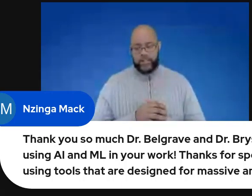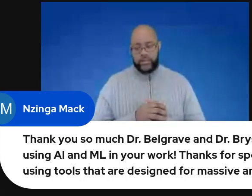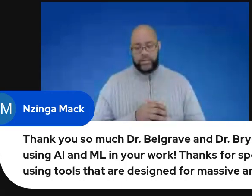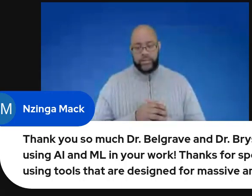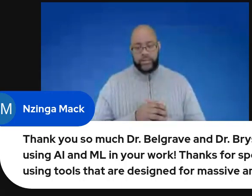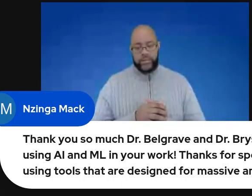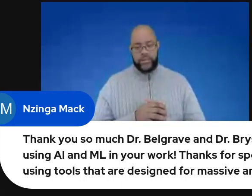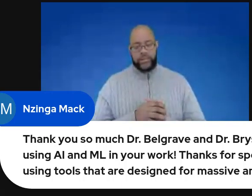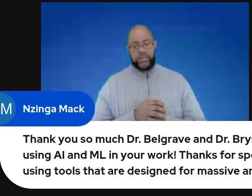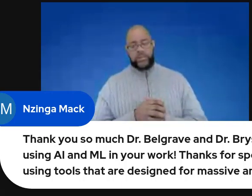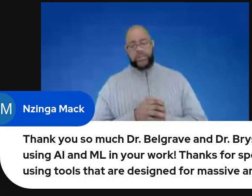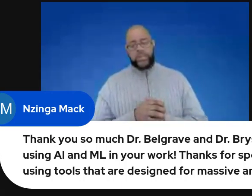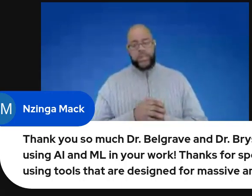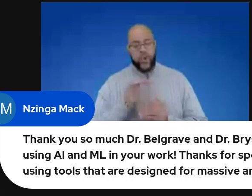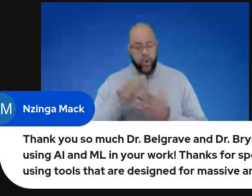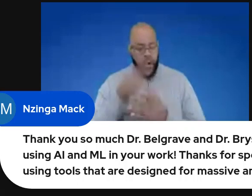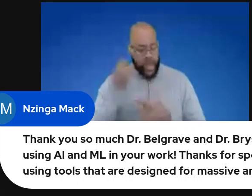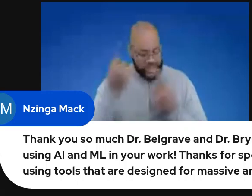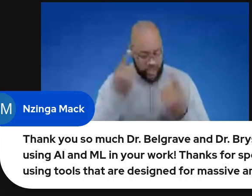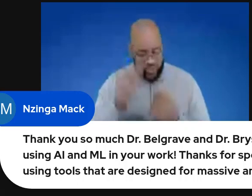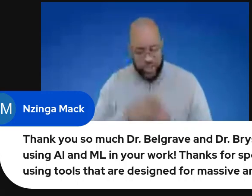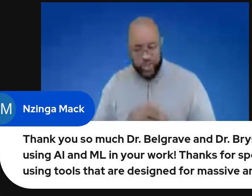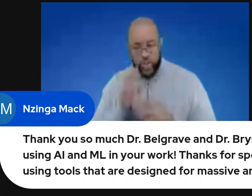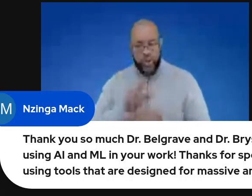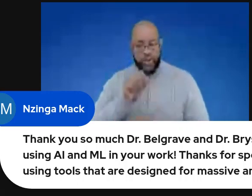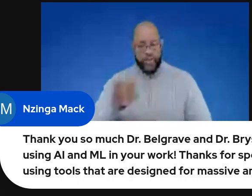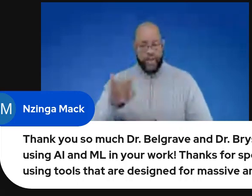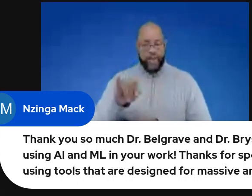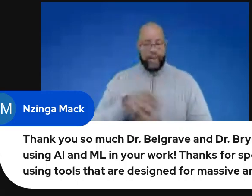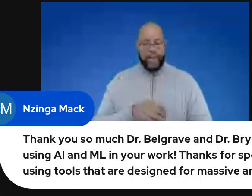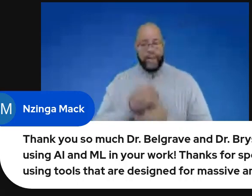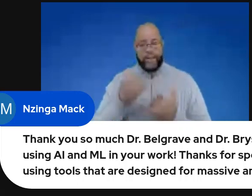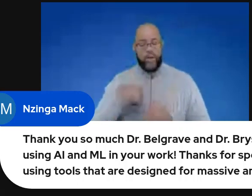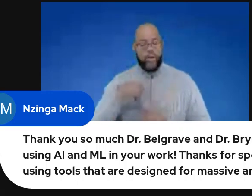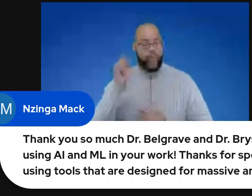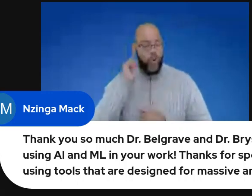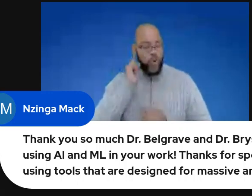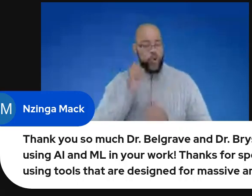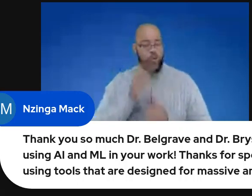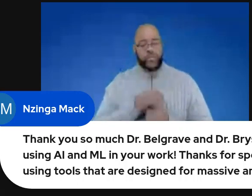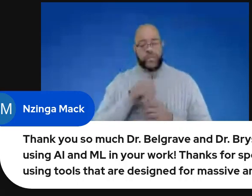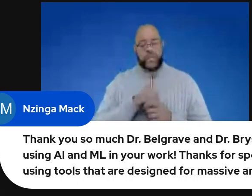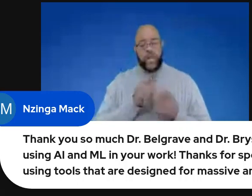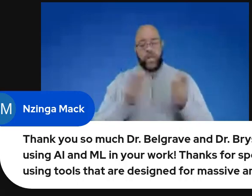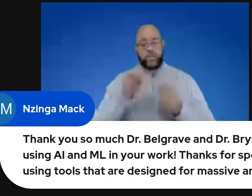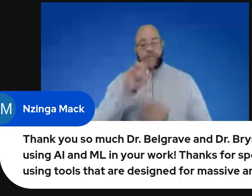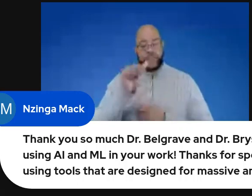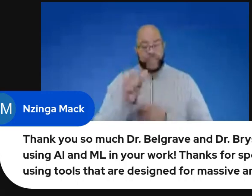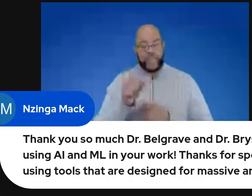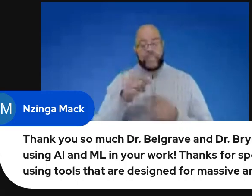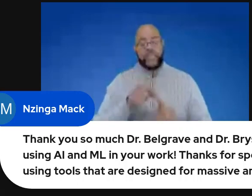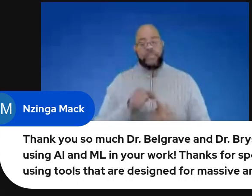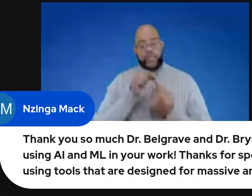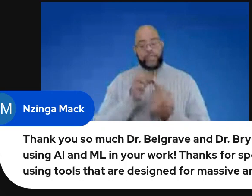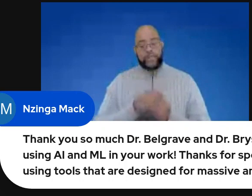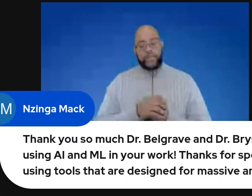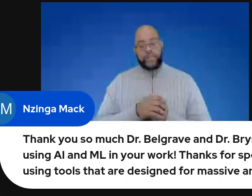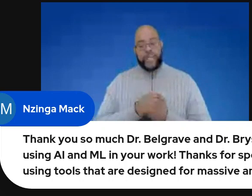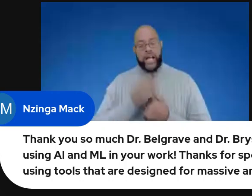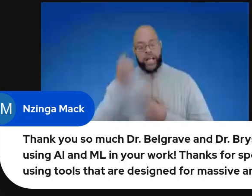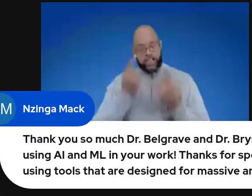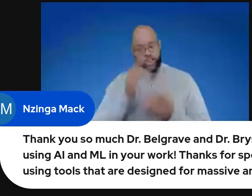ethical considerations using AI and ML that we've heard, in the large media, especially